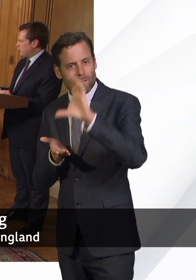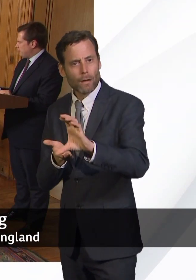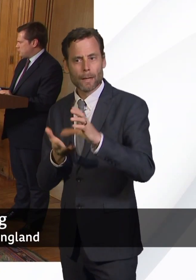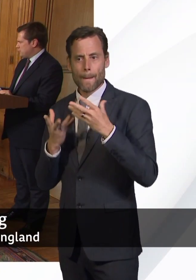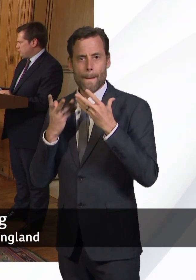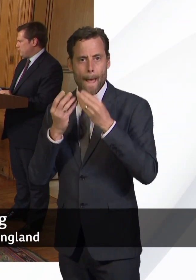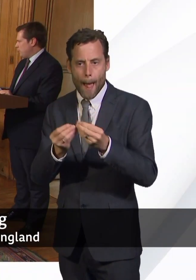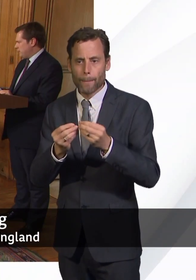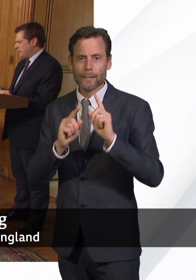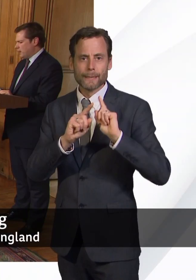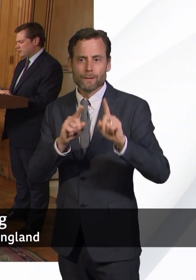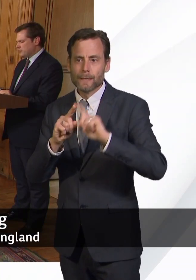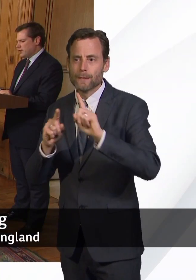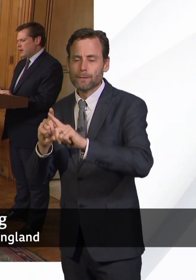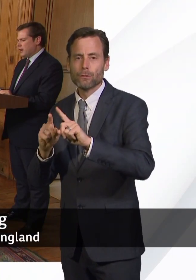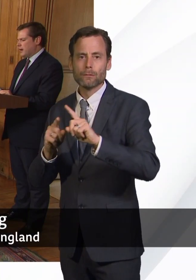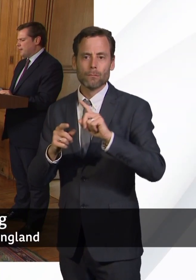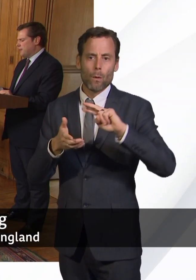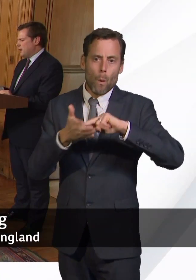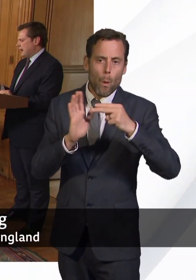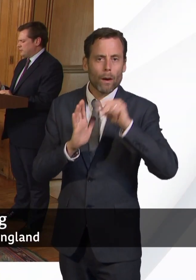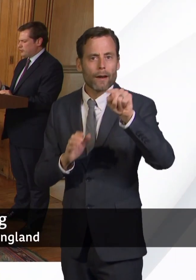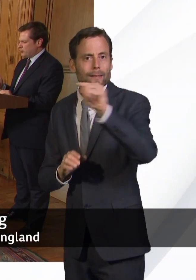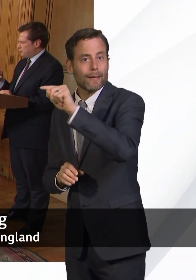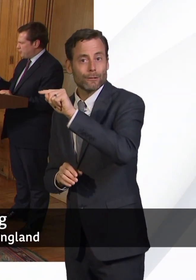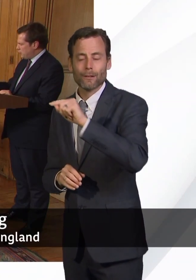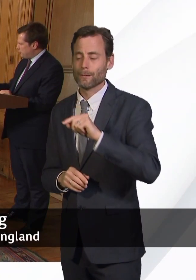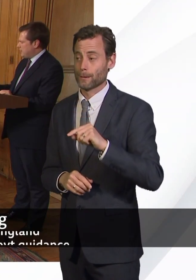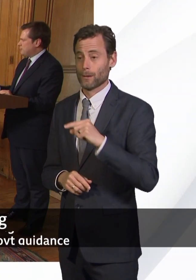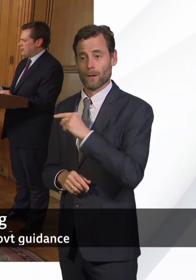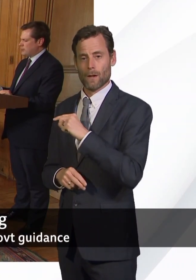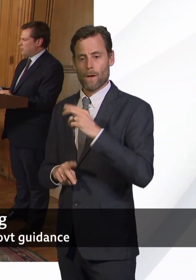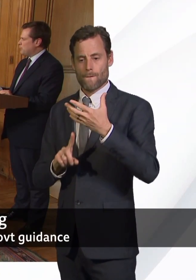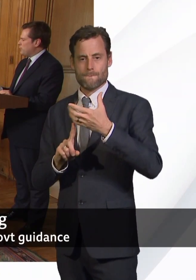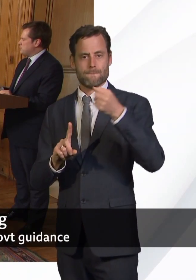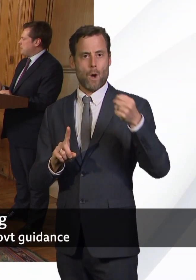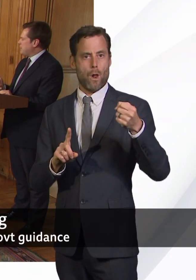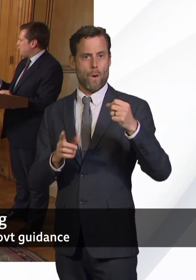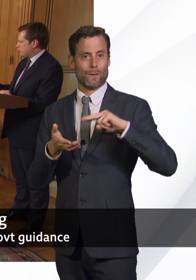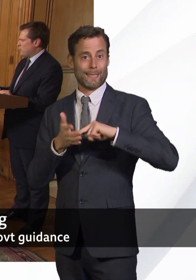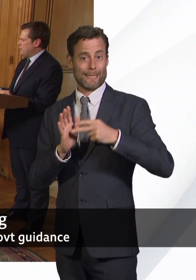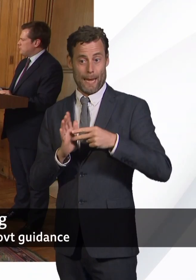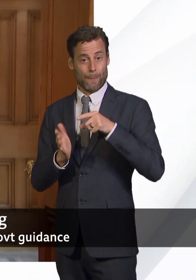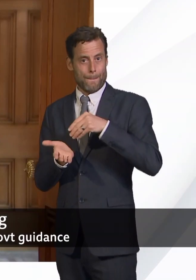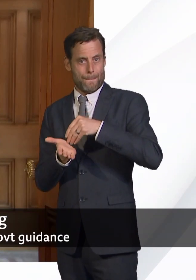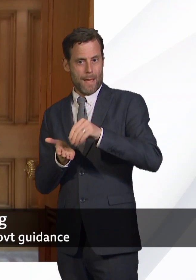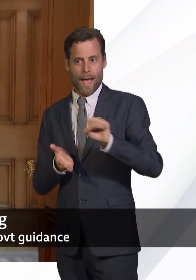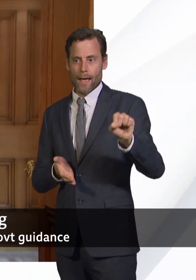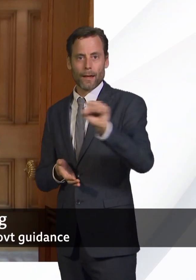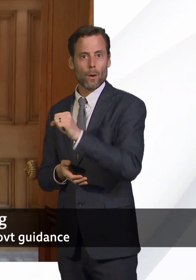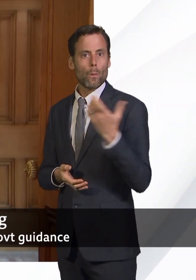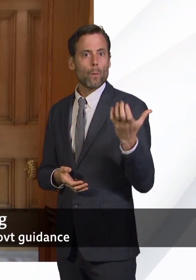the organisations within the arts. And so the furlough scheme, for example, which is paying part of the wages